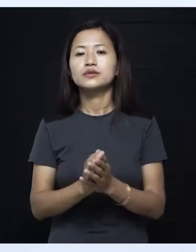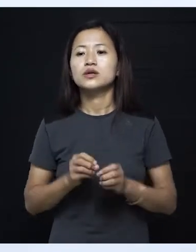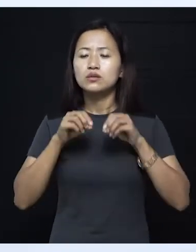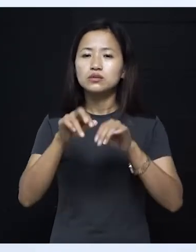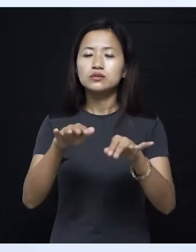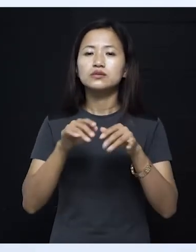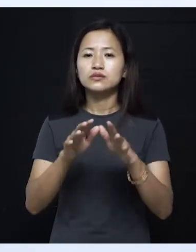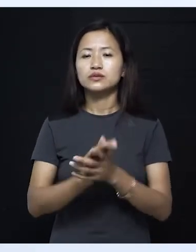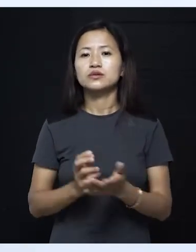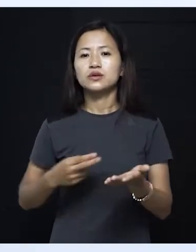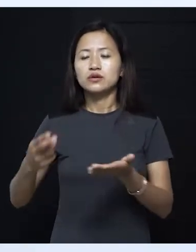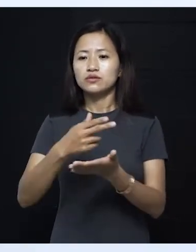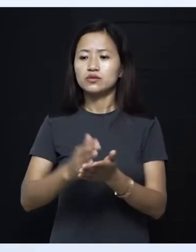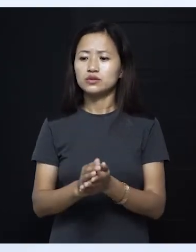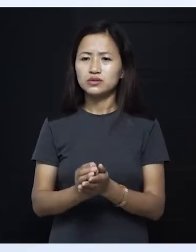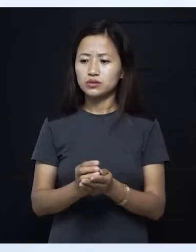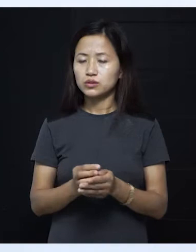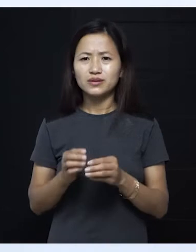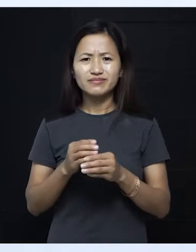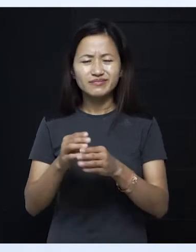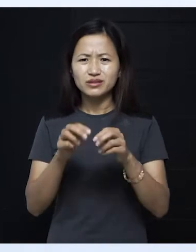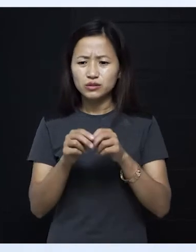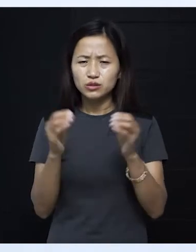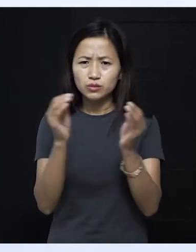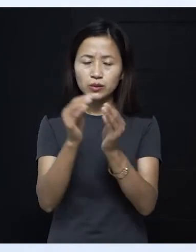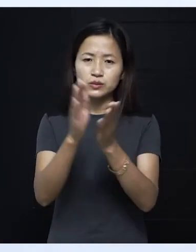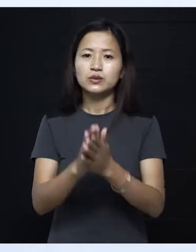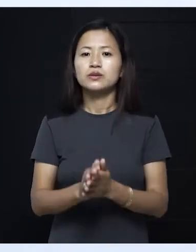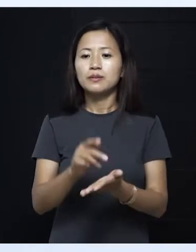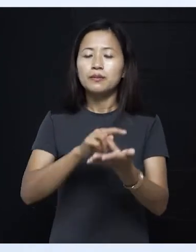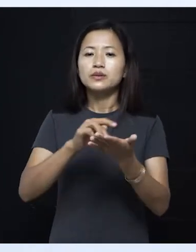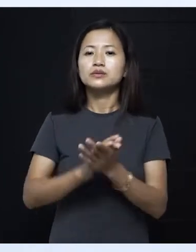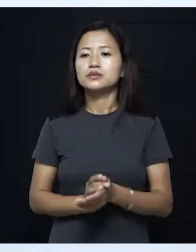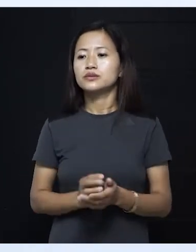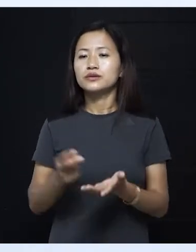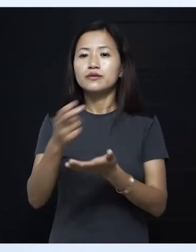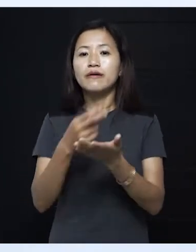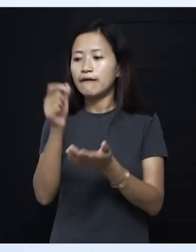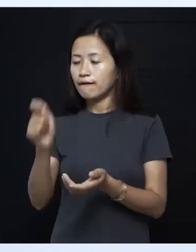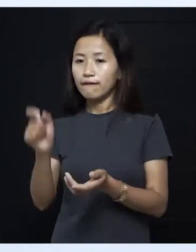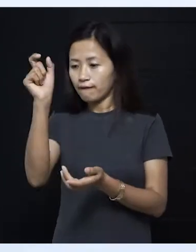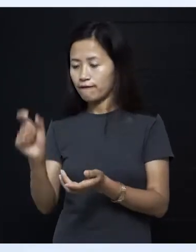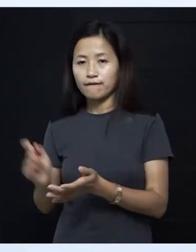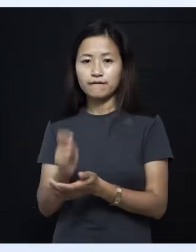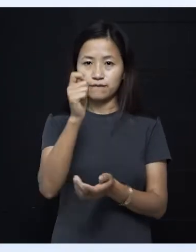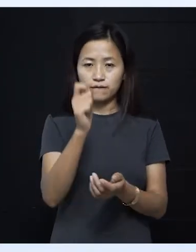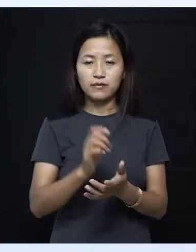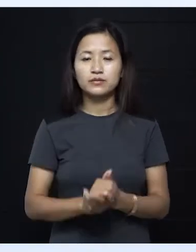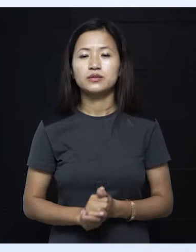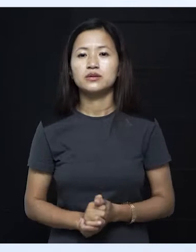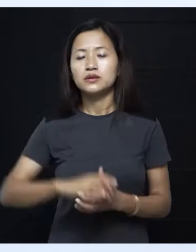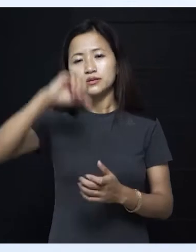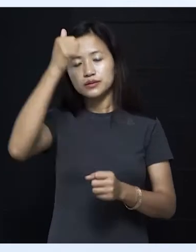the field into small parts to the different farmers. So this is called as collectivization. So